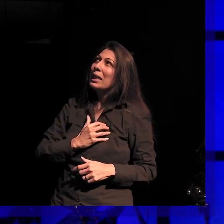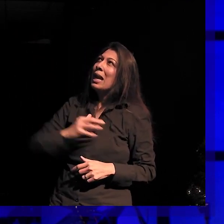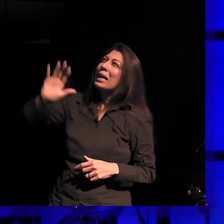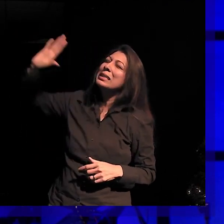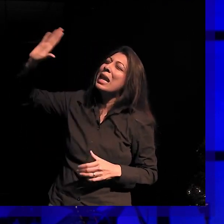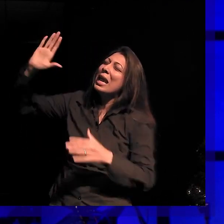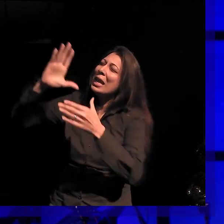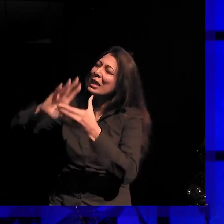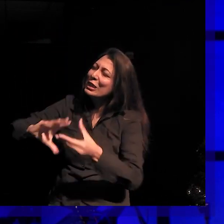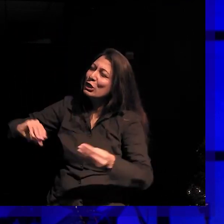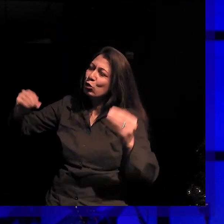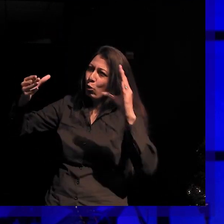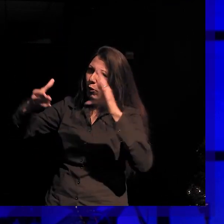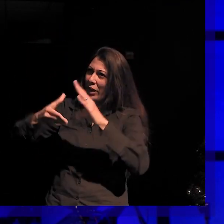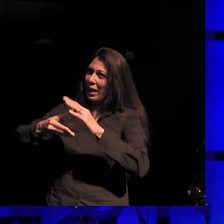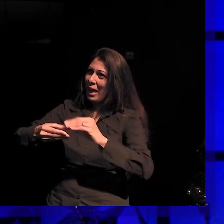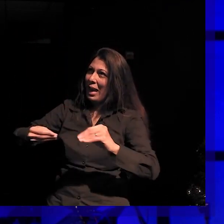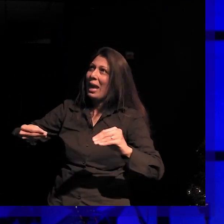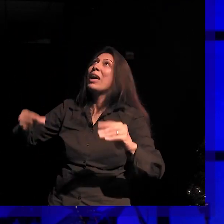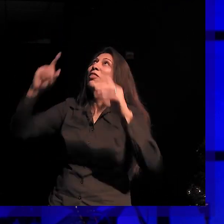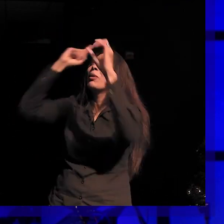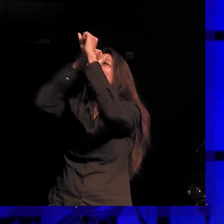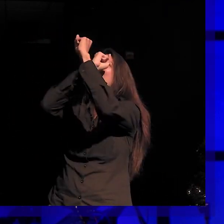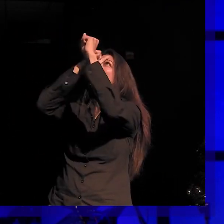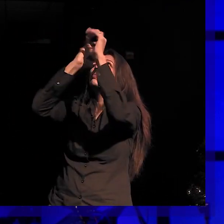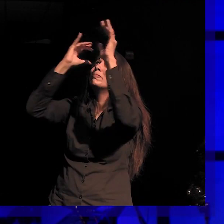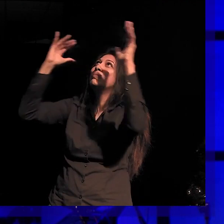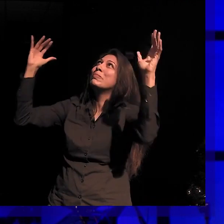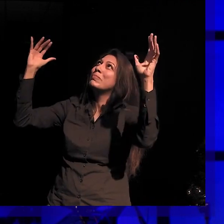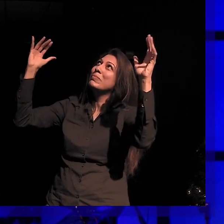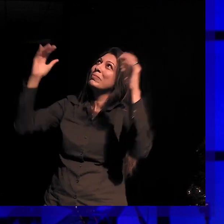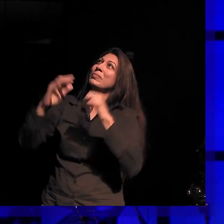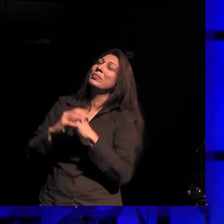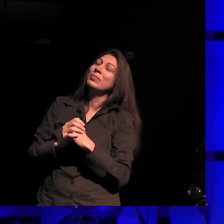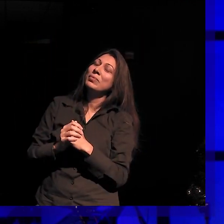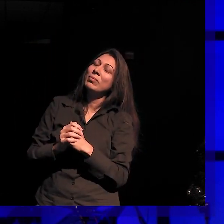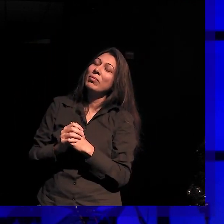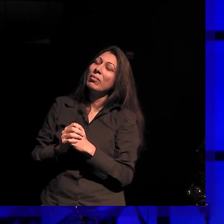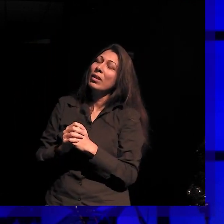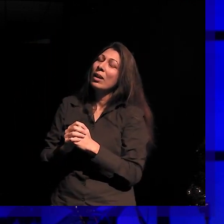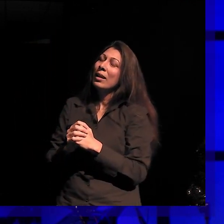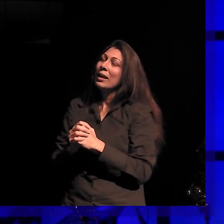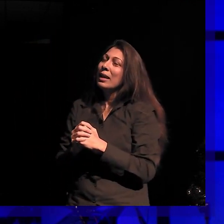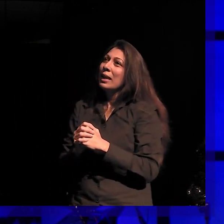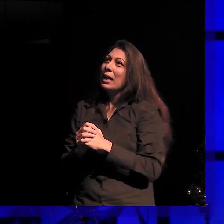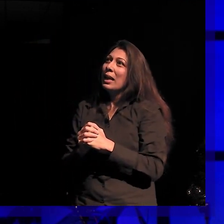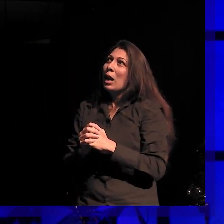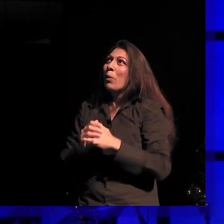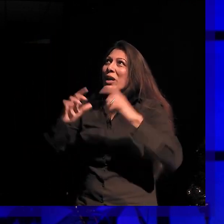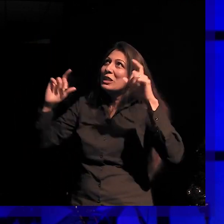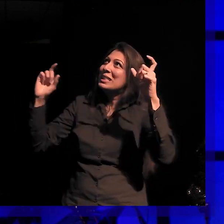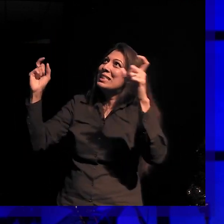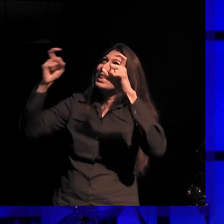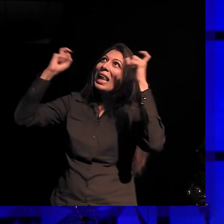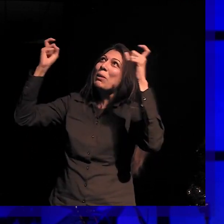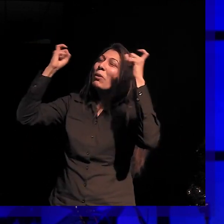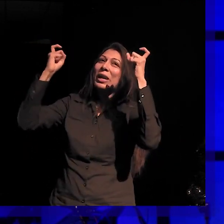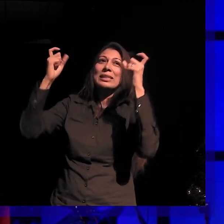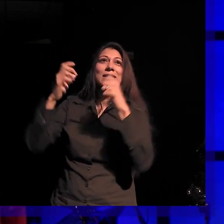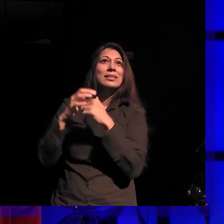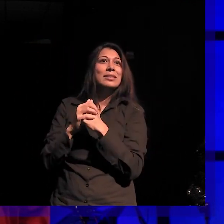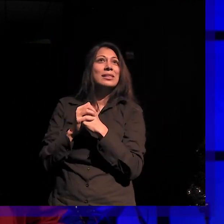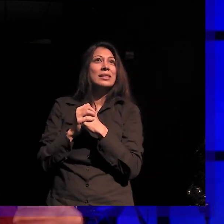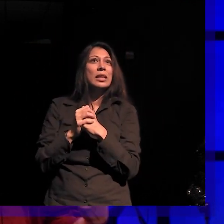His story that will unfold as His will determines. So we're going to get to celebrate that stuff together.